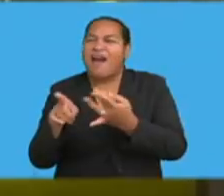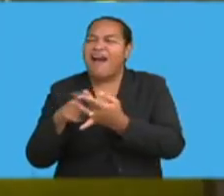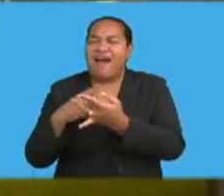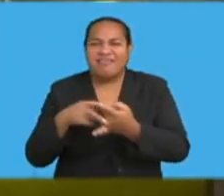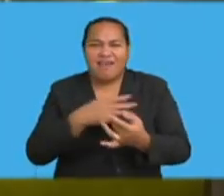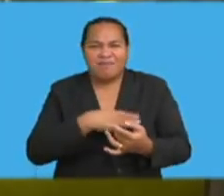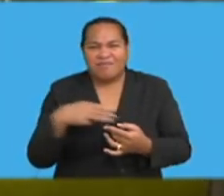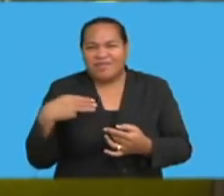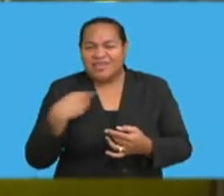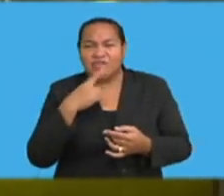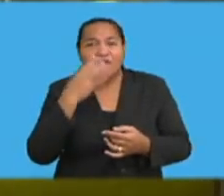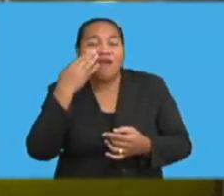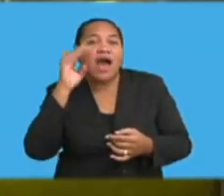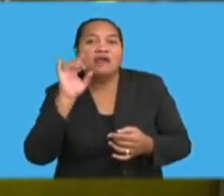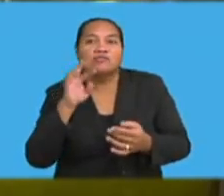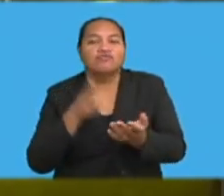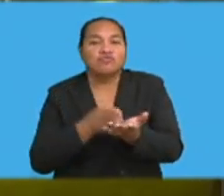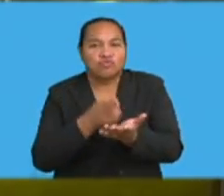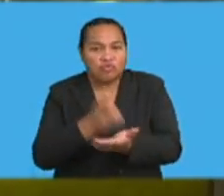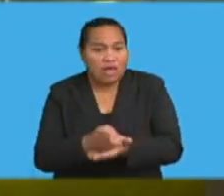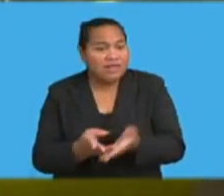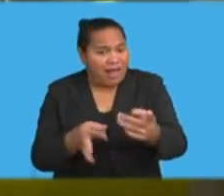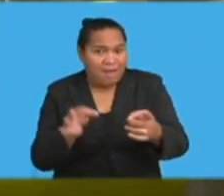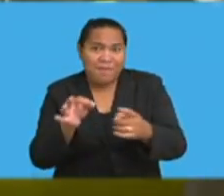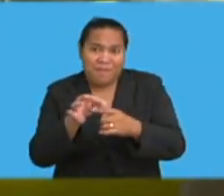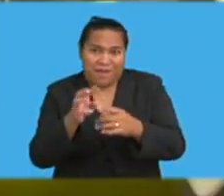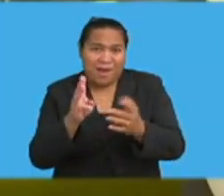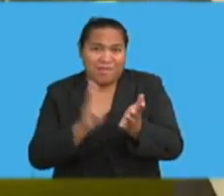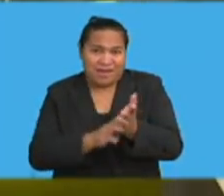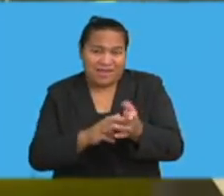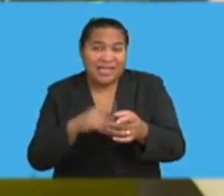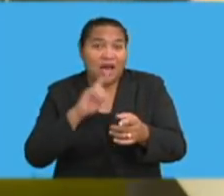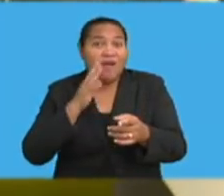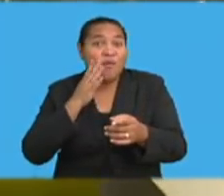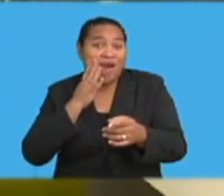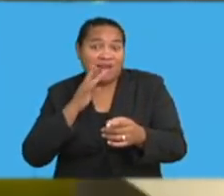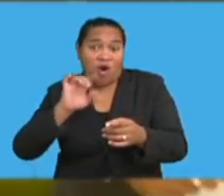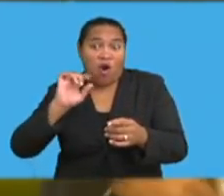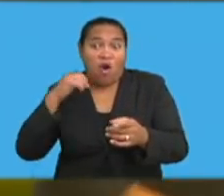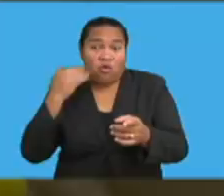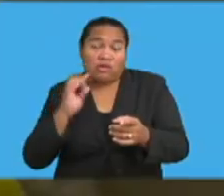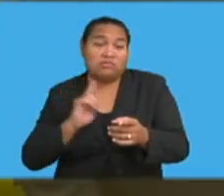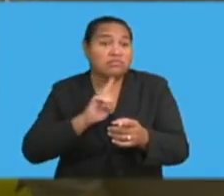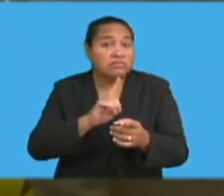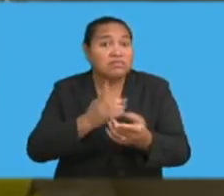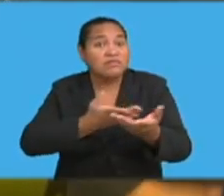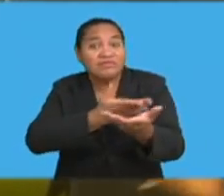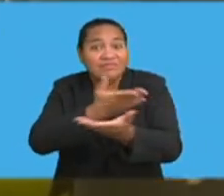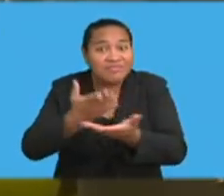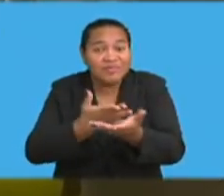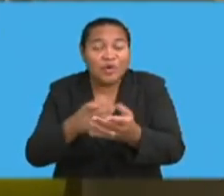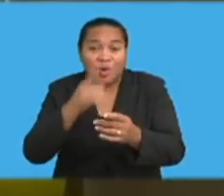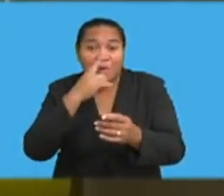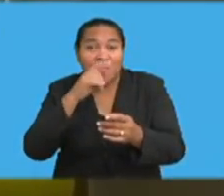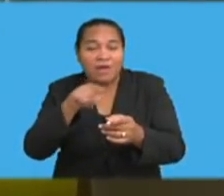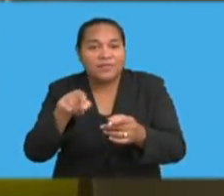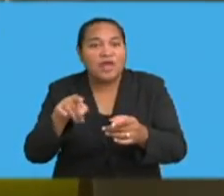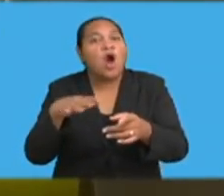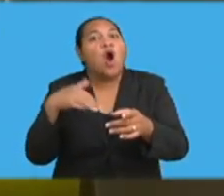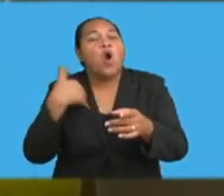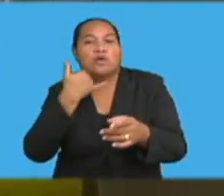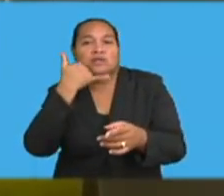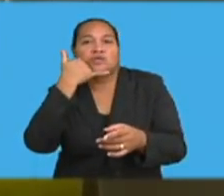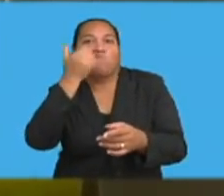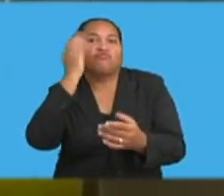found out. As the Honourable Prime Minister does, when he actually goes in his consultations, when people raise issues, he actually picks up the phone and